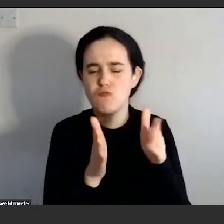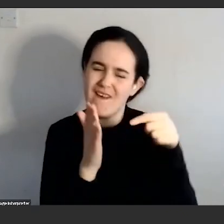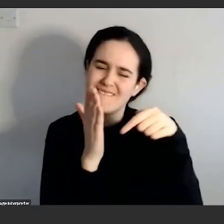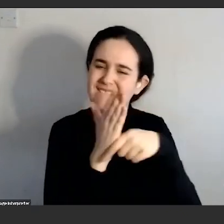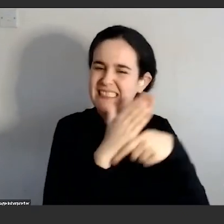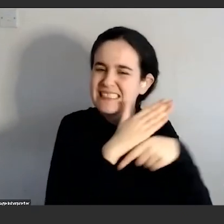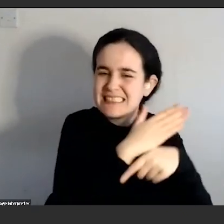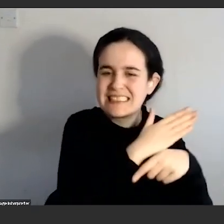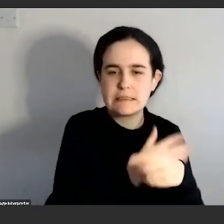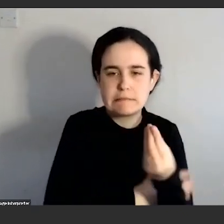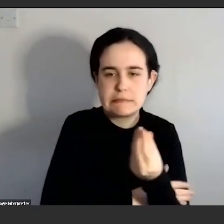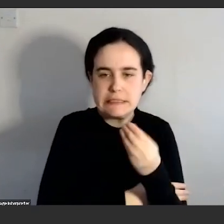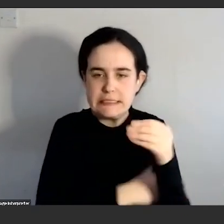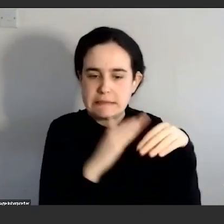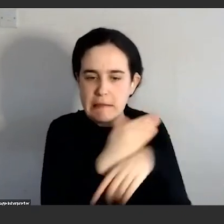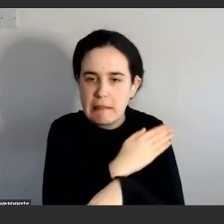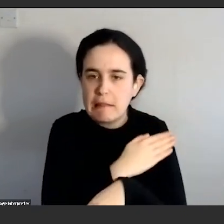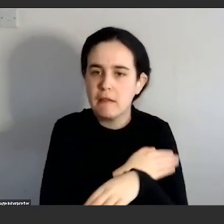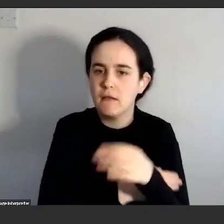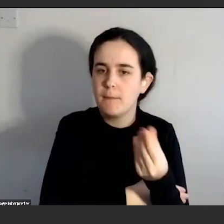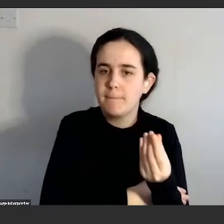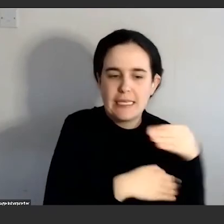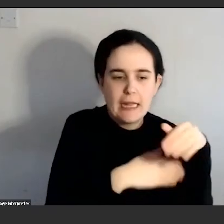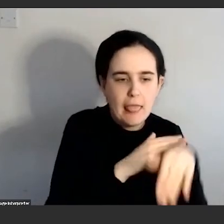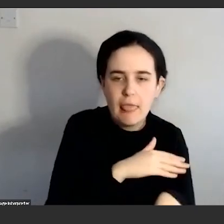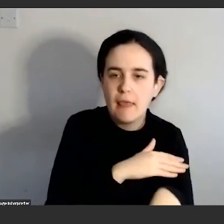that communities and societies do in investing.